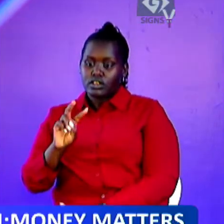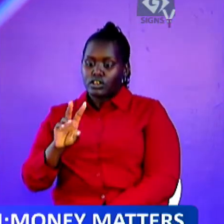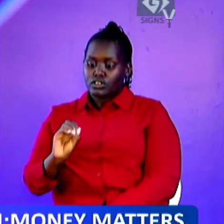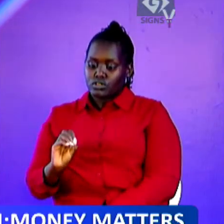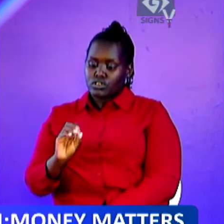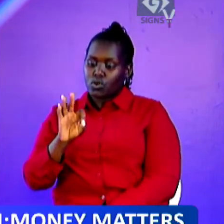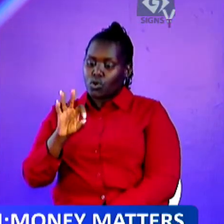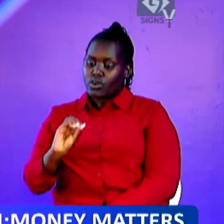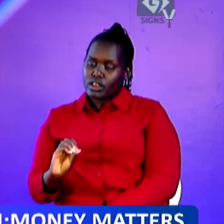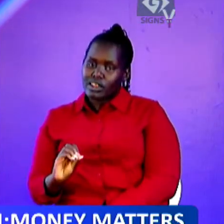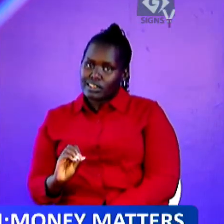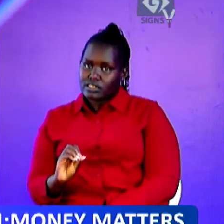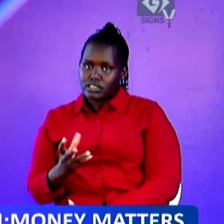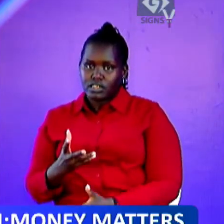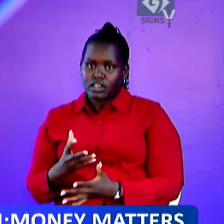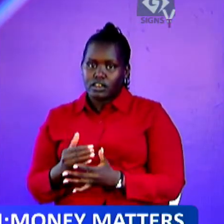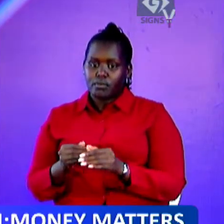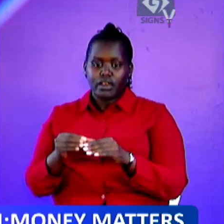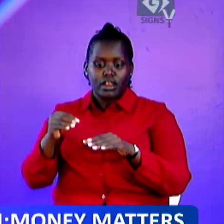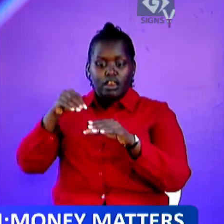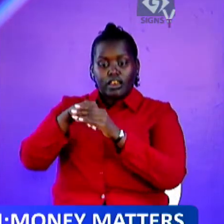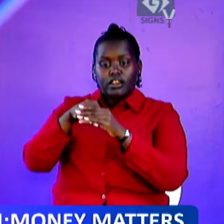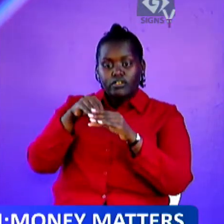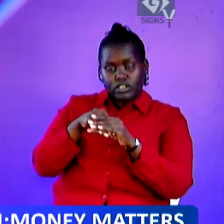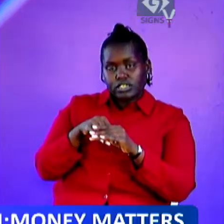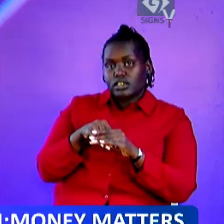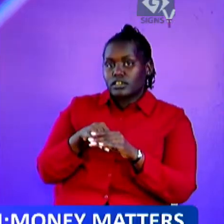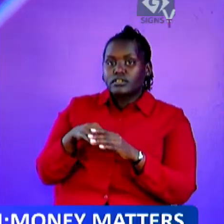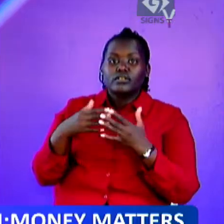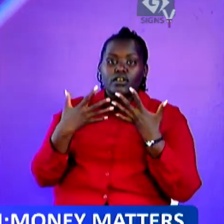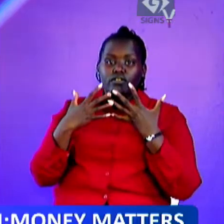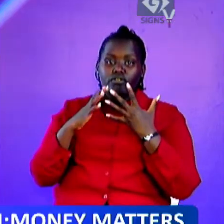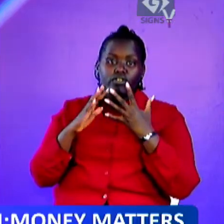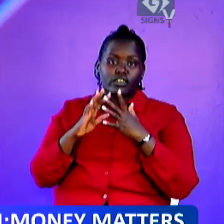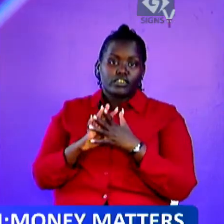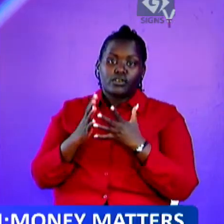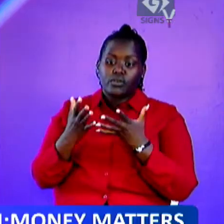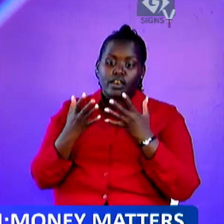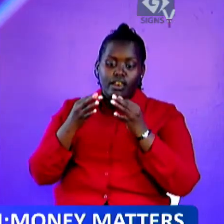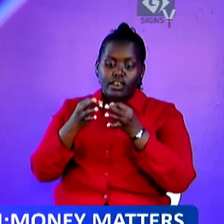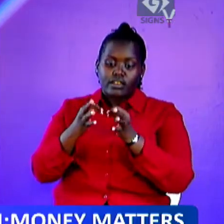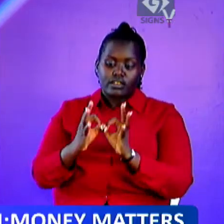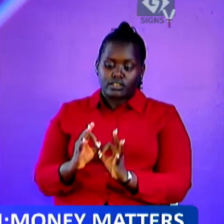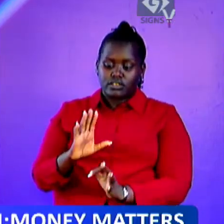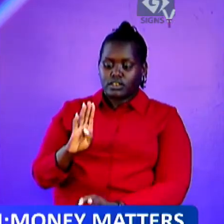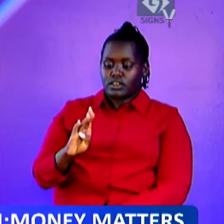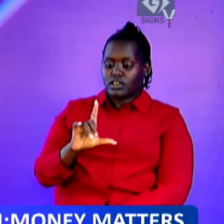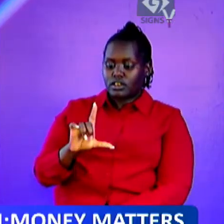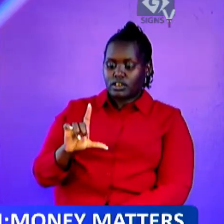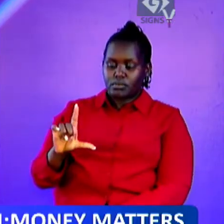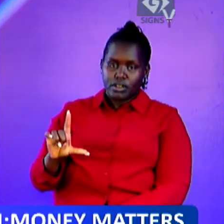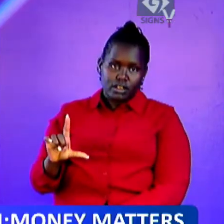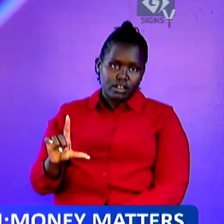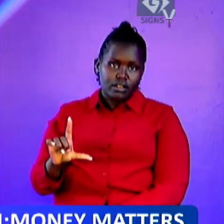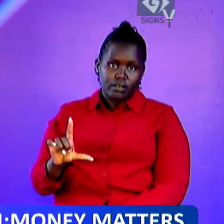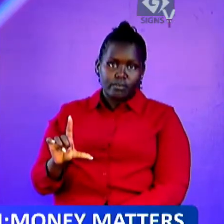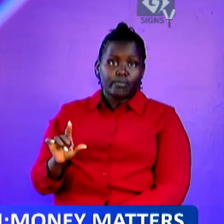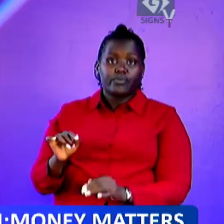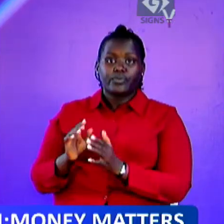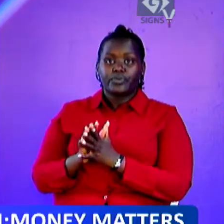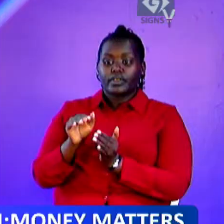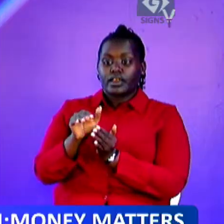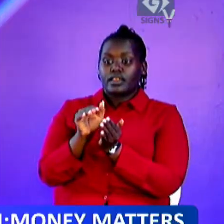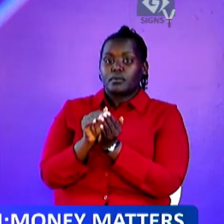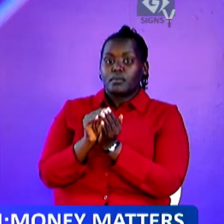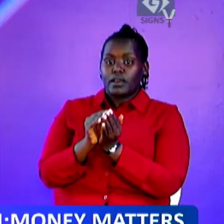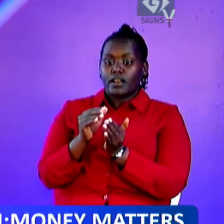shillings has essentially been invested. And where has it been invested? It has been invested in treasury bills primarily. So the bank, whatever money